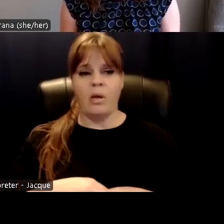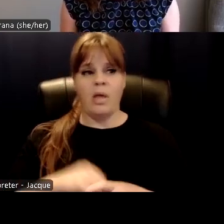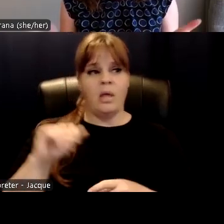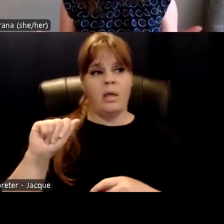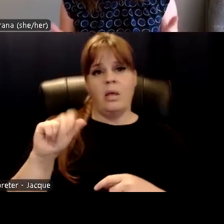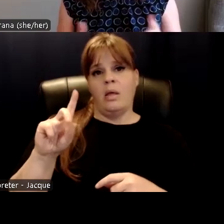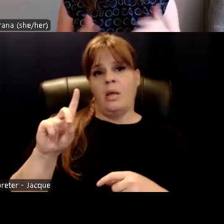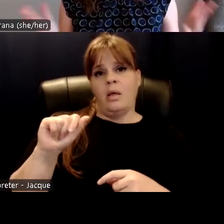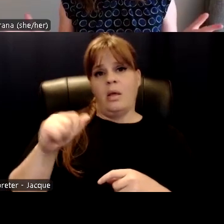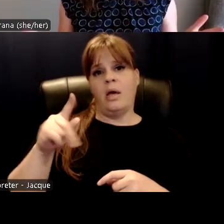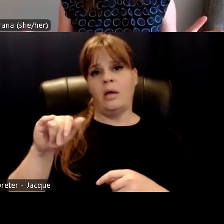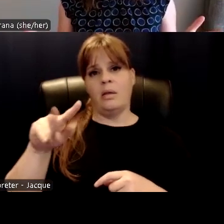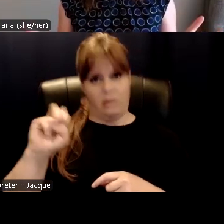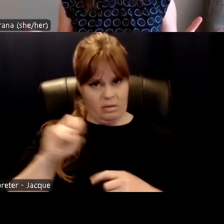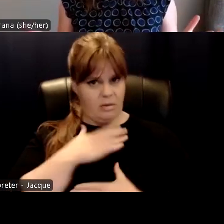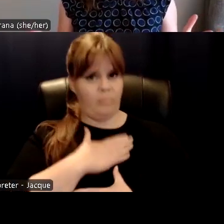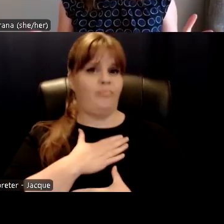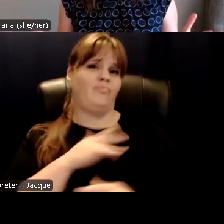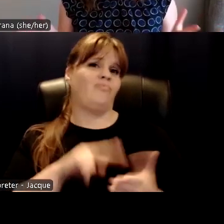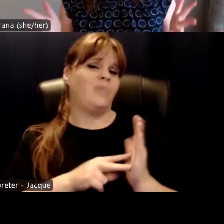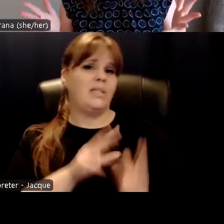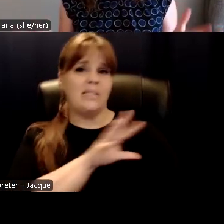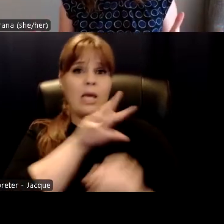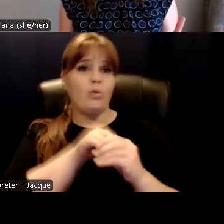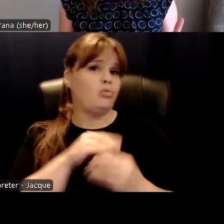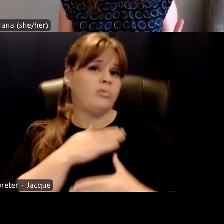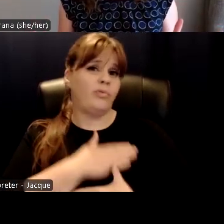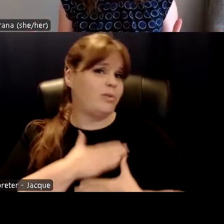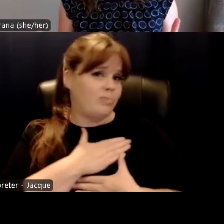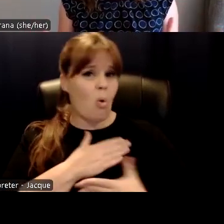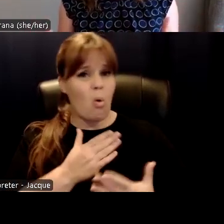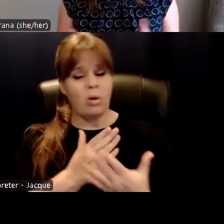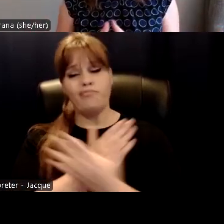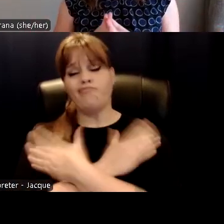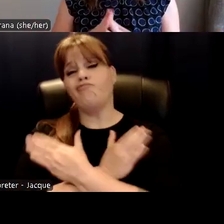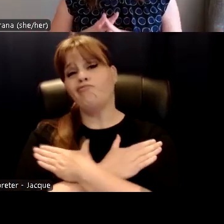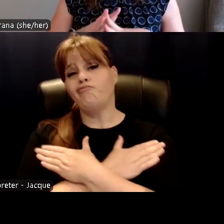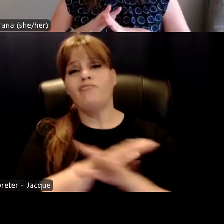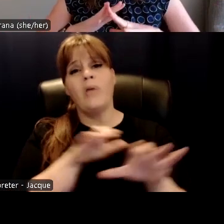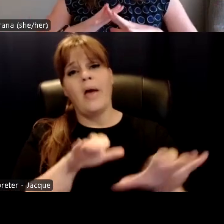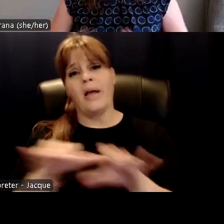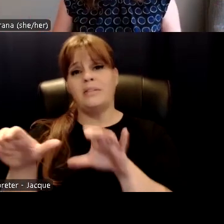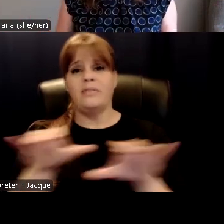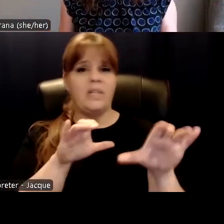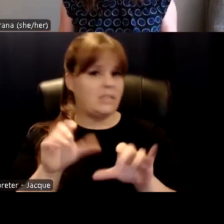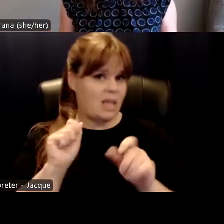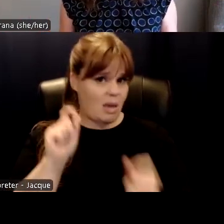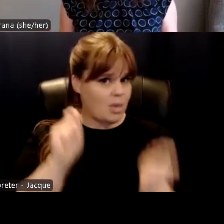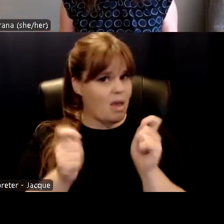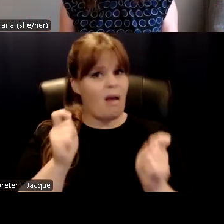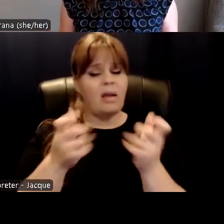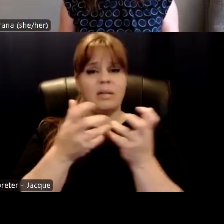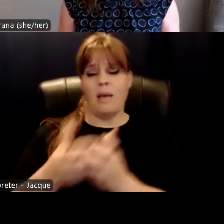term. It just means inclusive recreation or leisure activities that can be adapted to all kinds